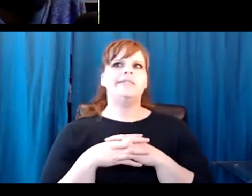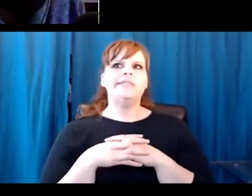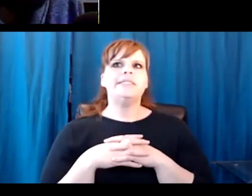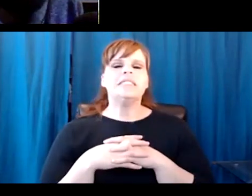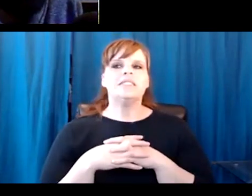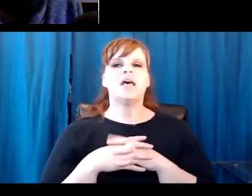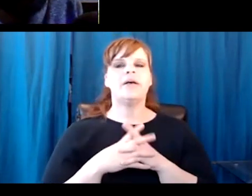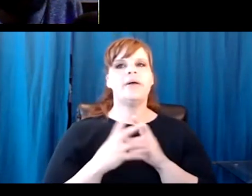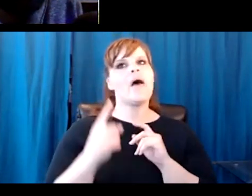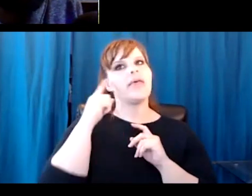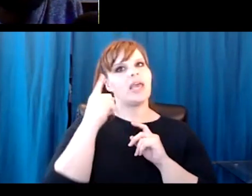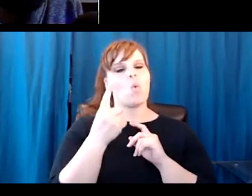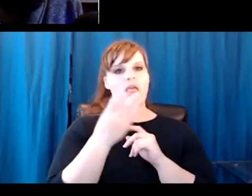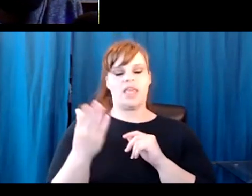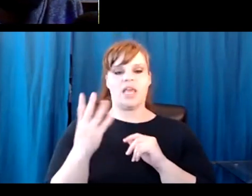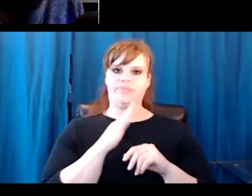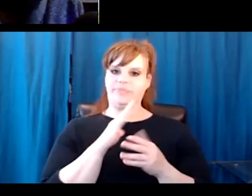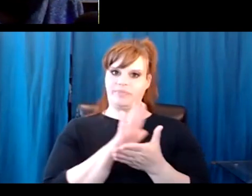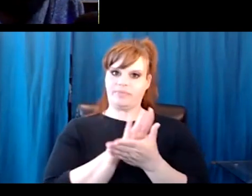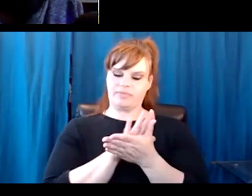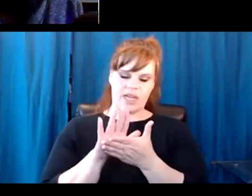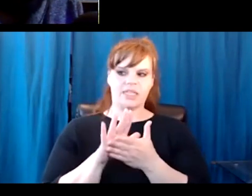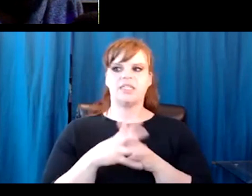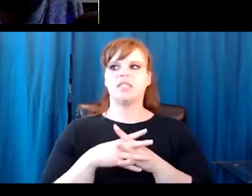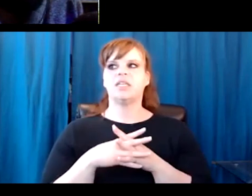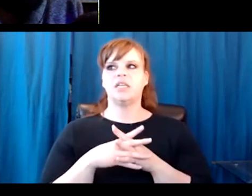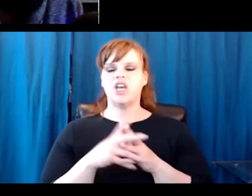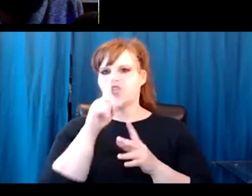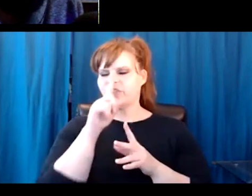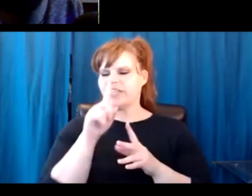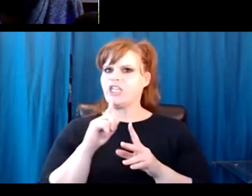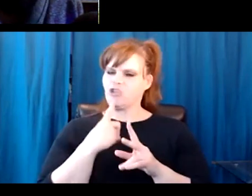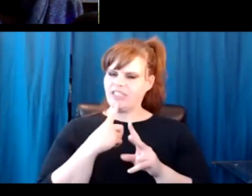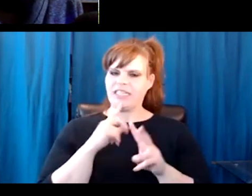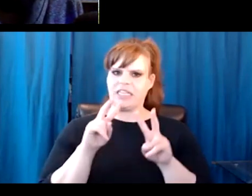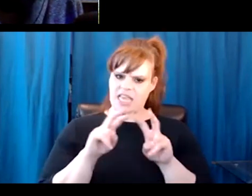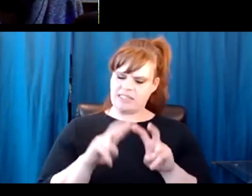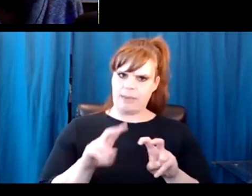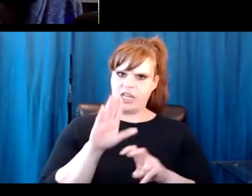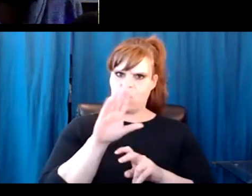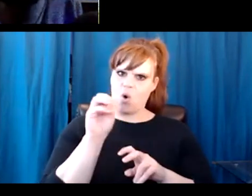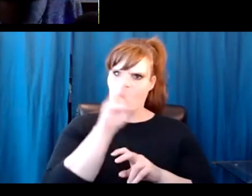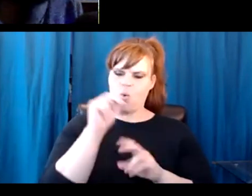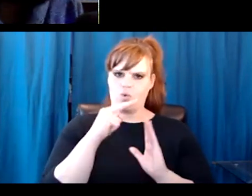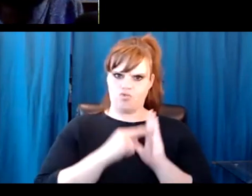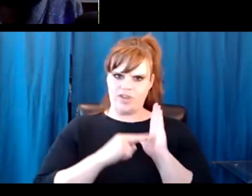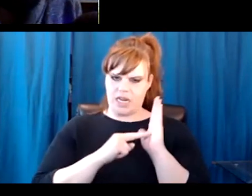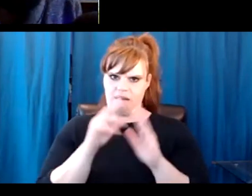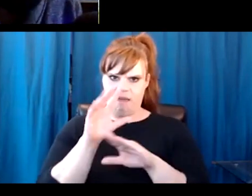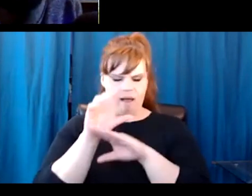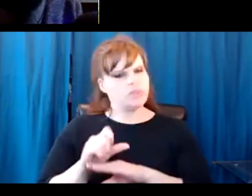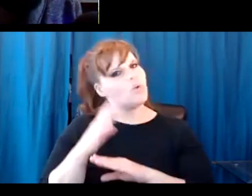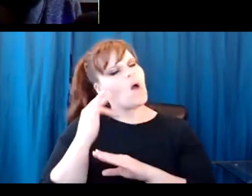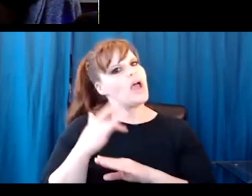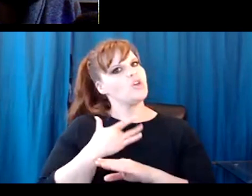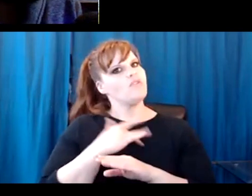one thing that will come in handy is really critically examining your own reading habits. Why do you feel drawn to the things